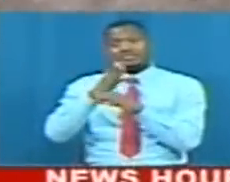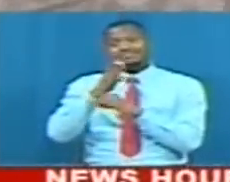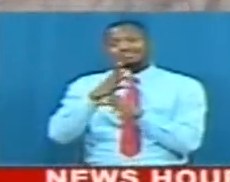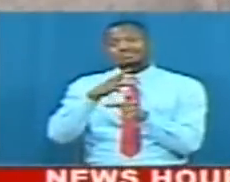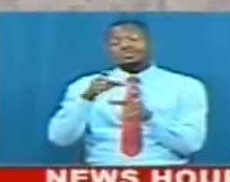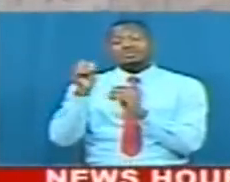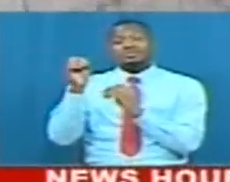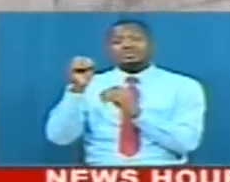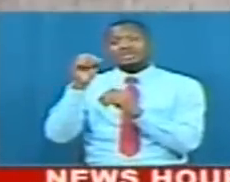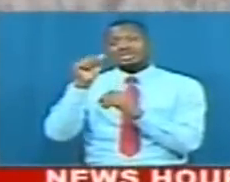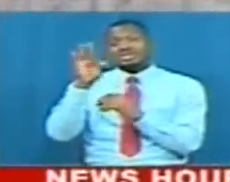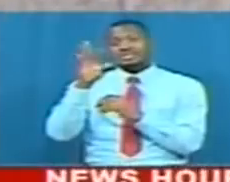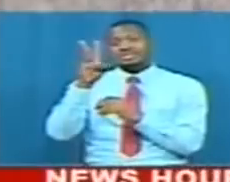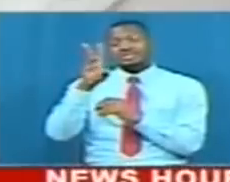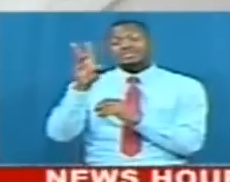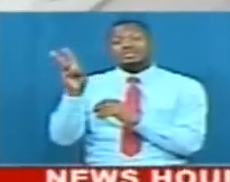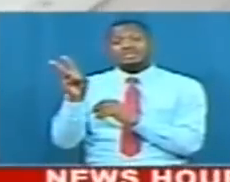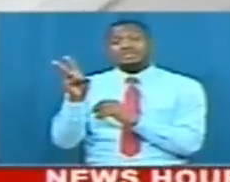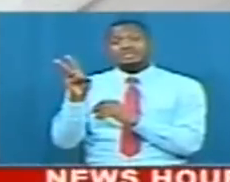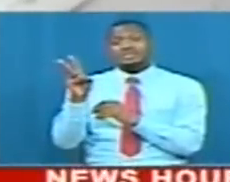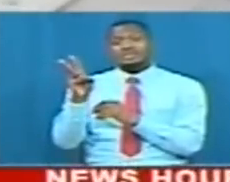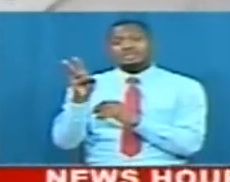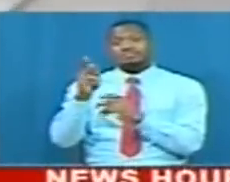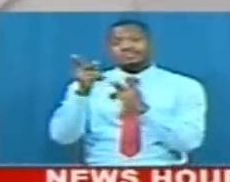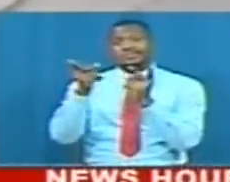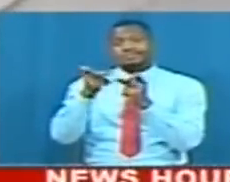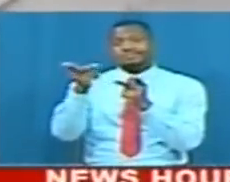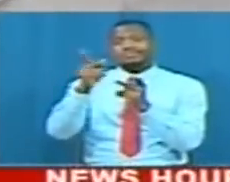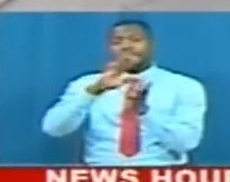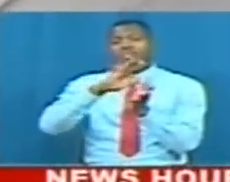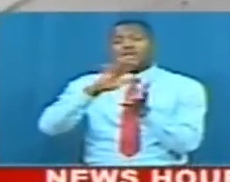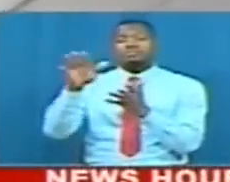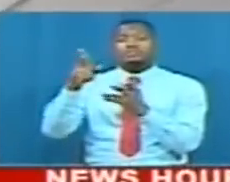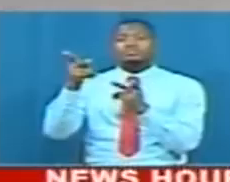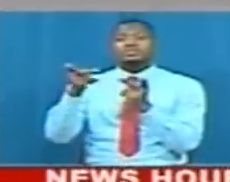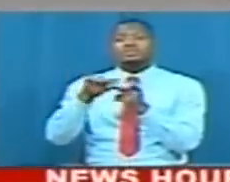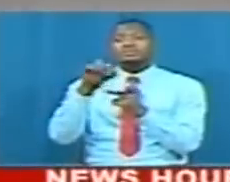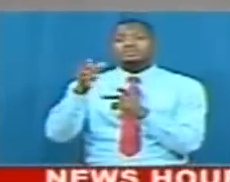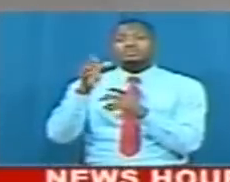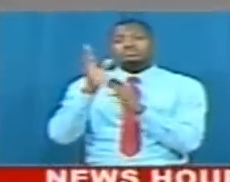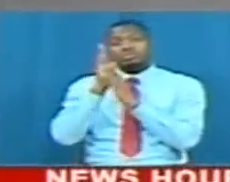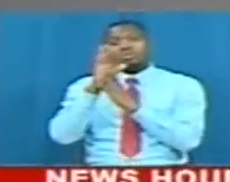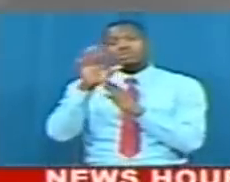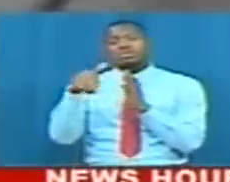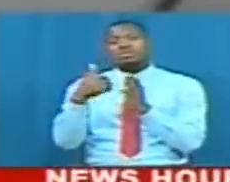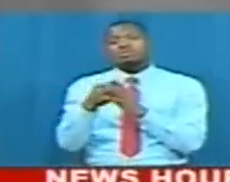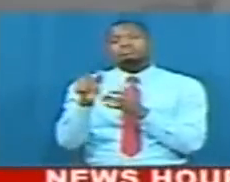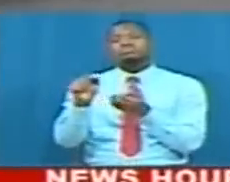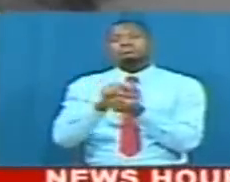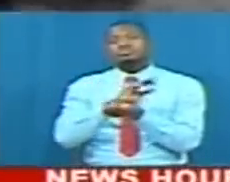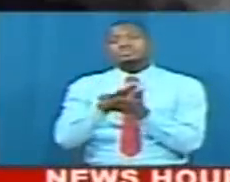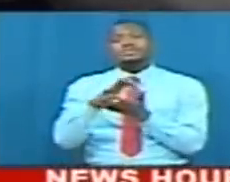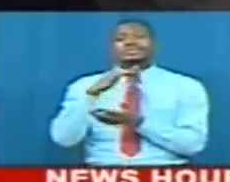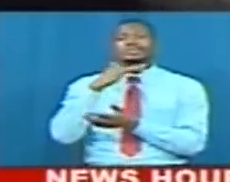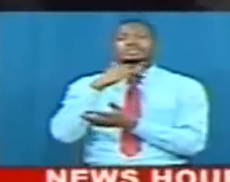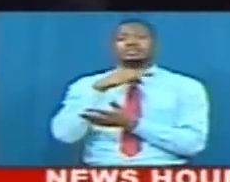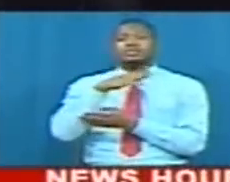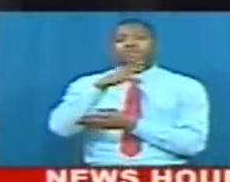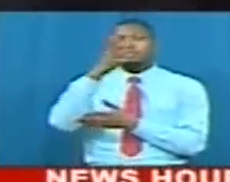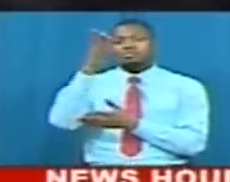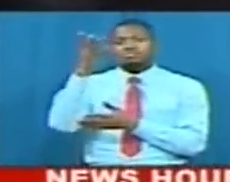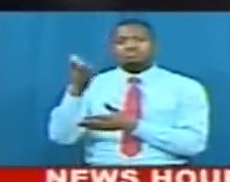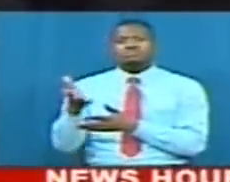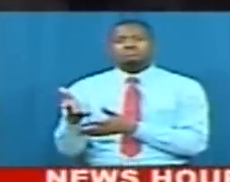Nkrumah left the scene in 1966. The items found in the guest house were all fittings done on